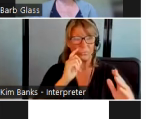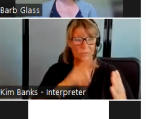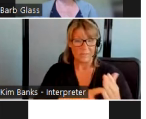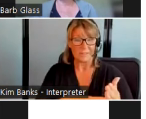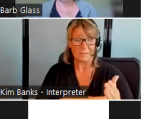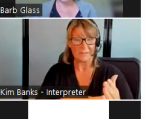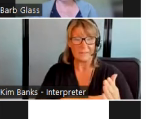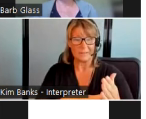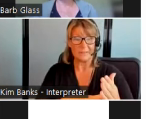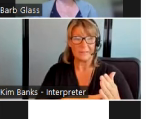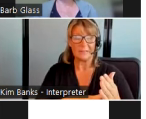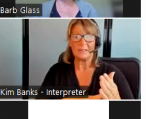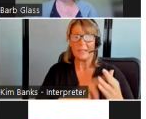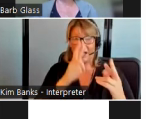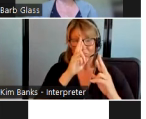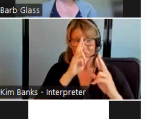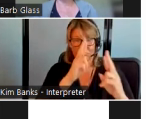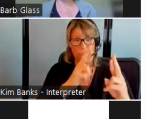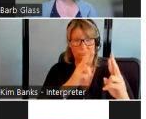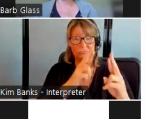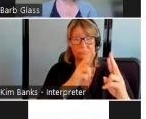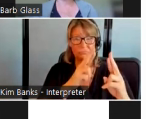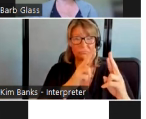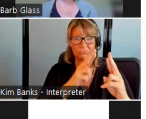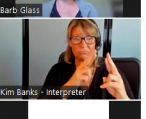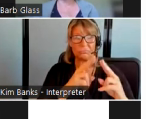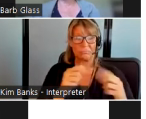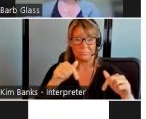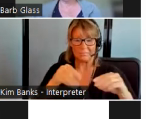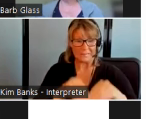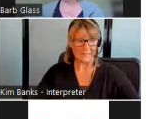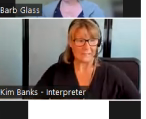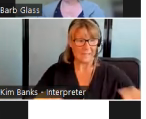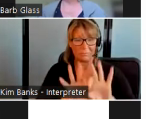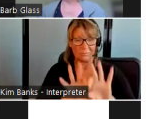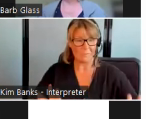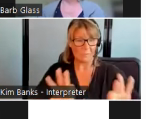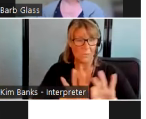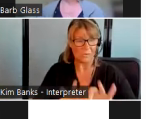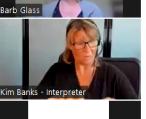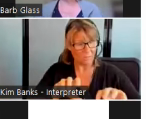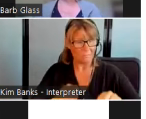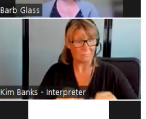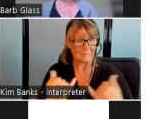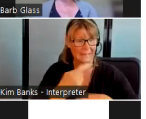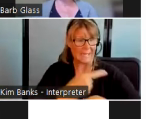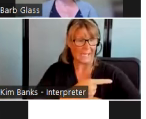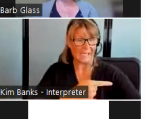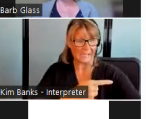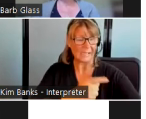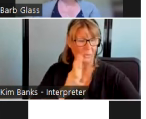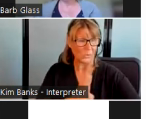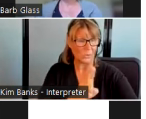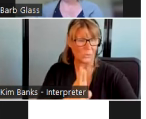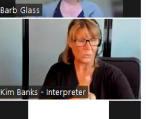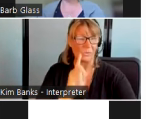recognize, respect, and acknowledge the importance of the lands that we occupy here in Canada